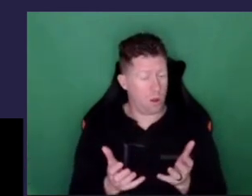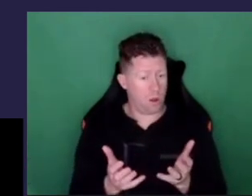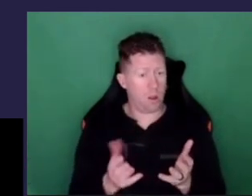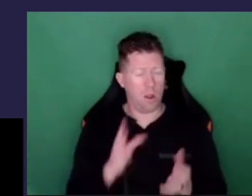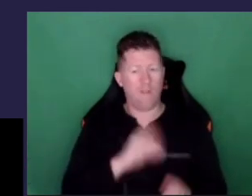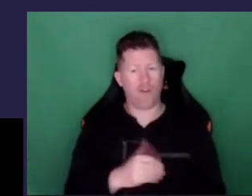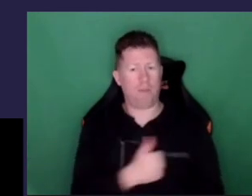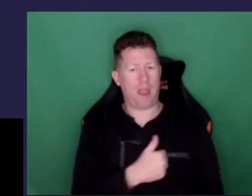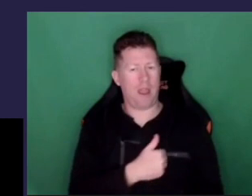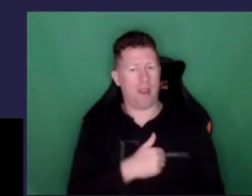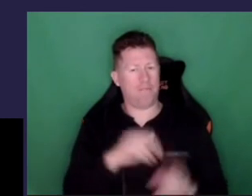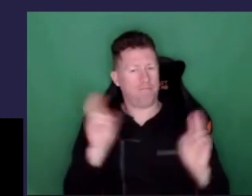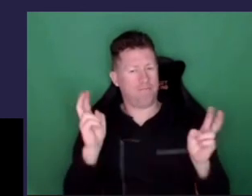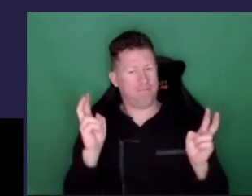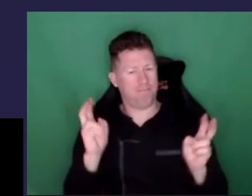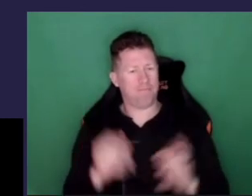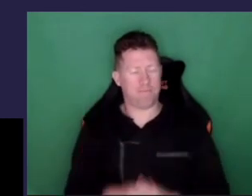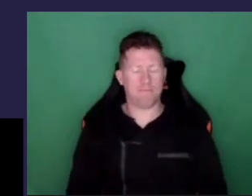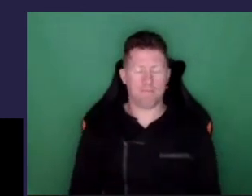Next slide, please.